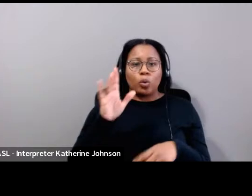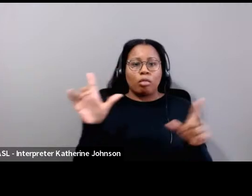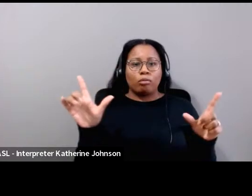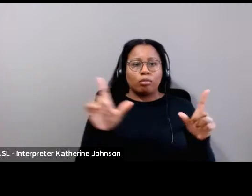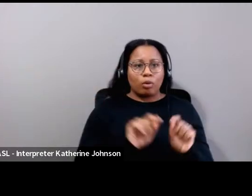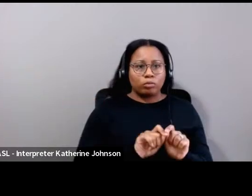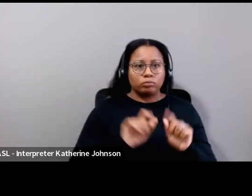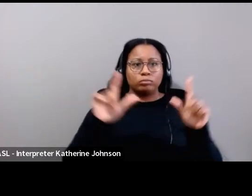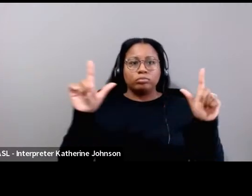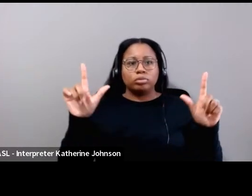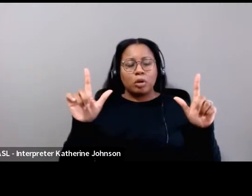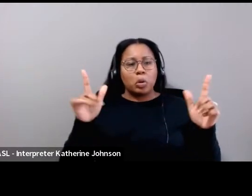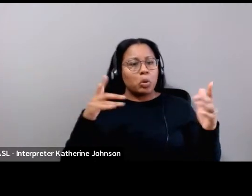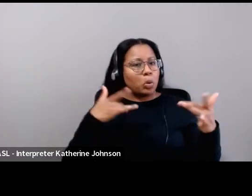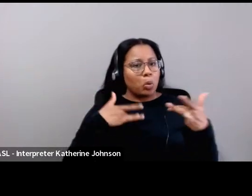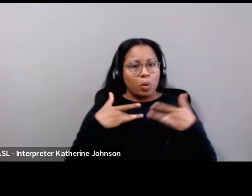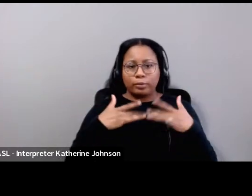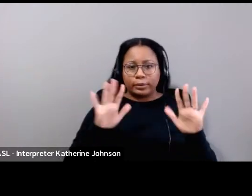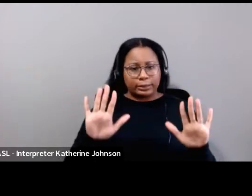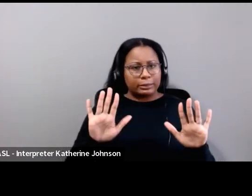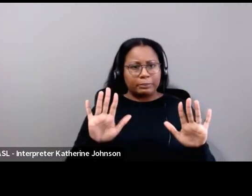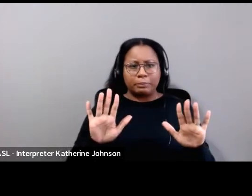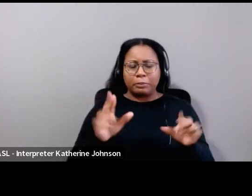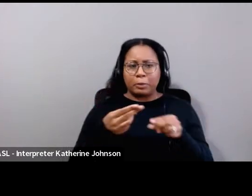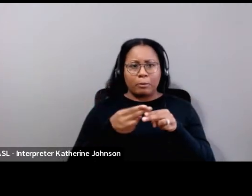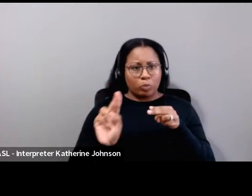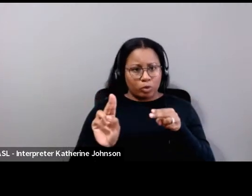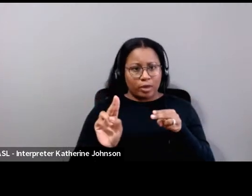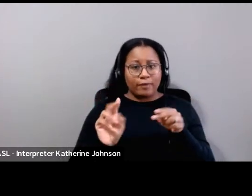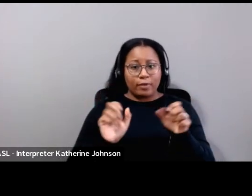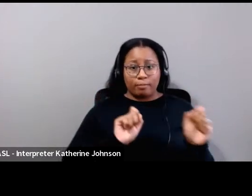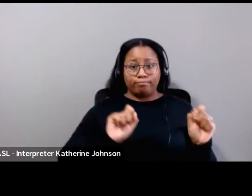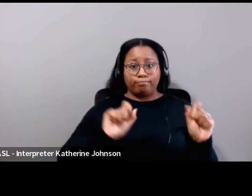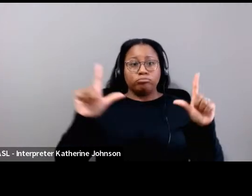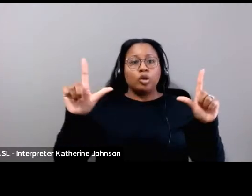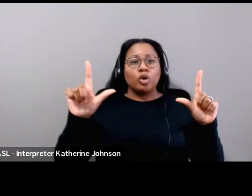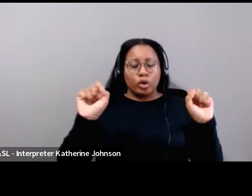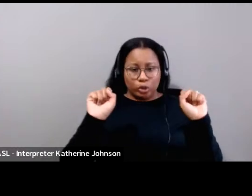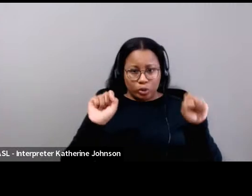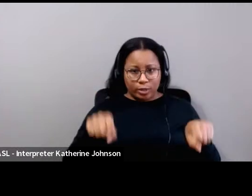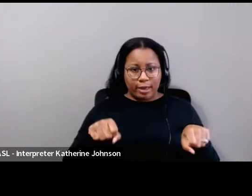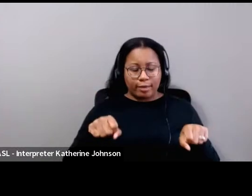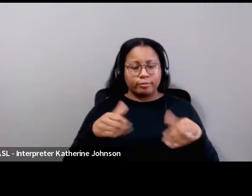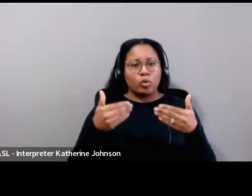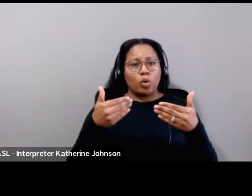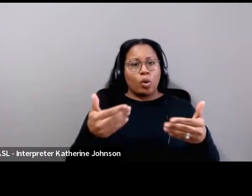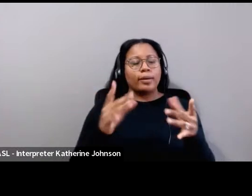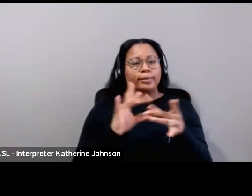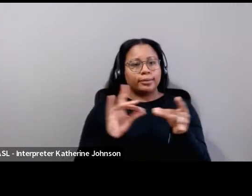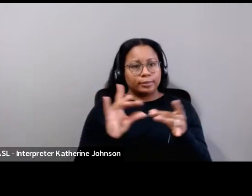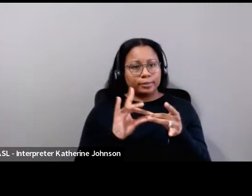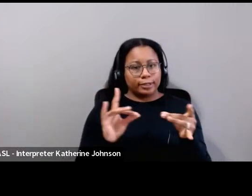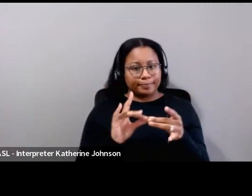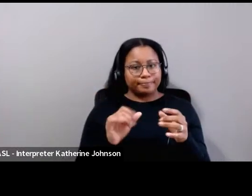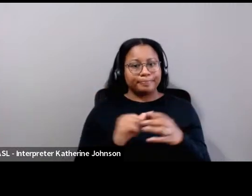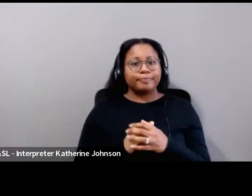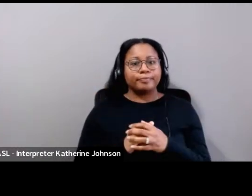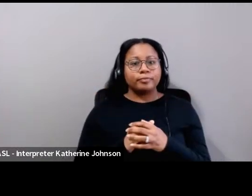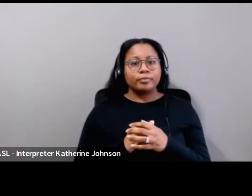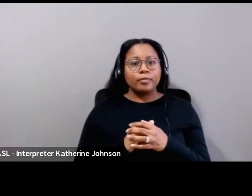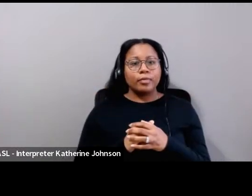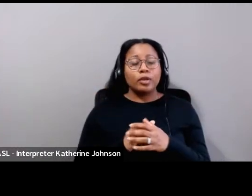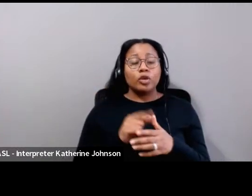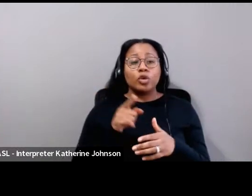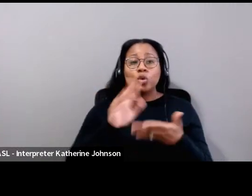and you'll be able to speak once it reopens. And once you are a panelist, you'll be able to